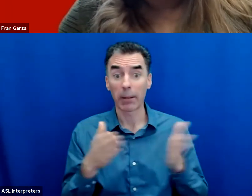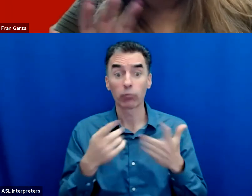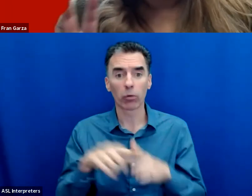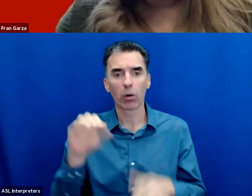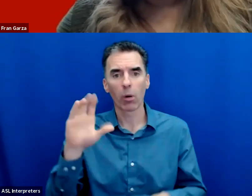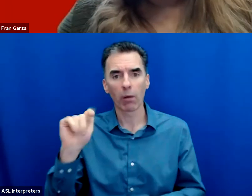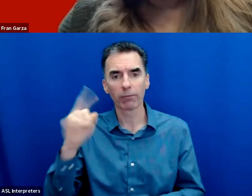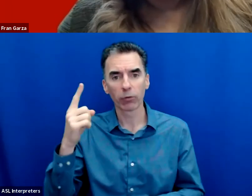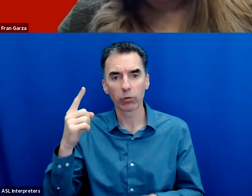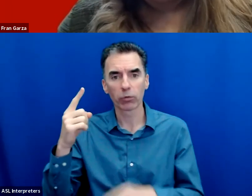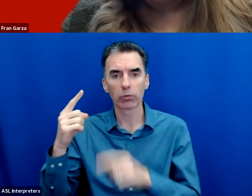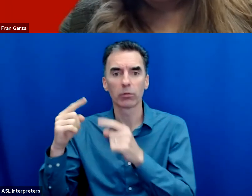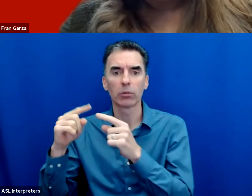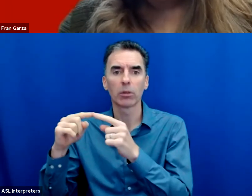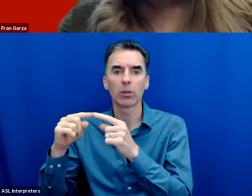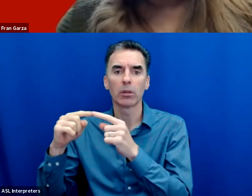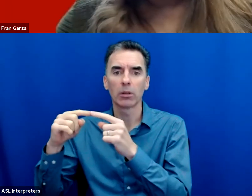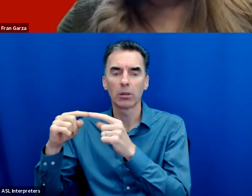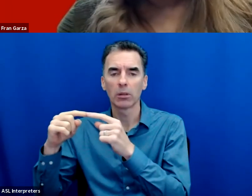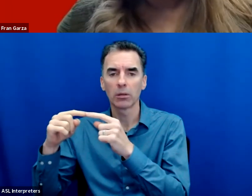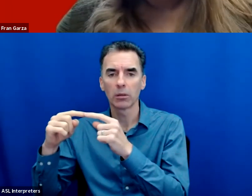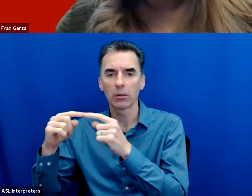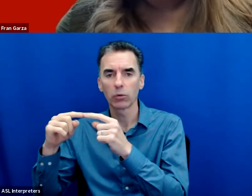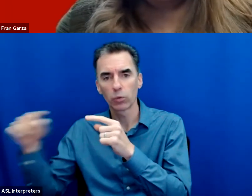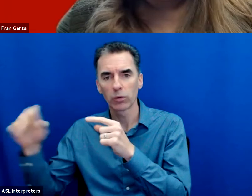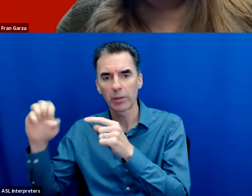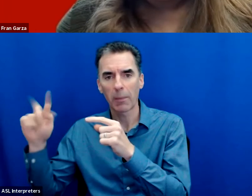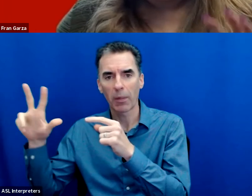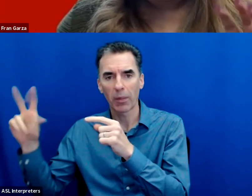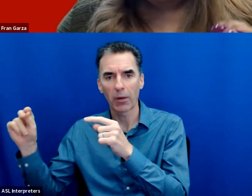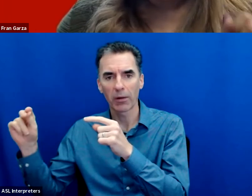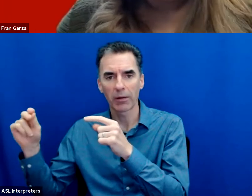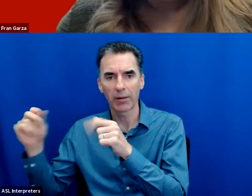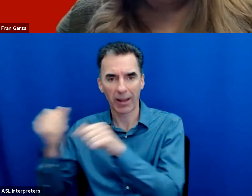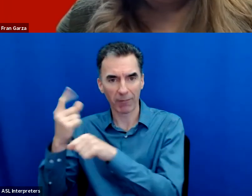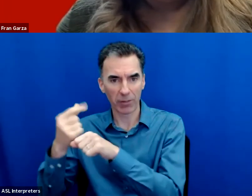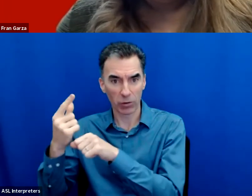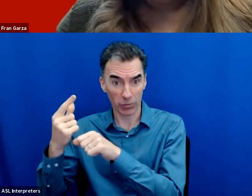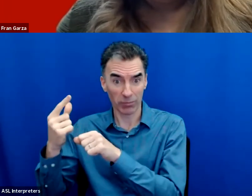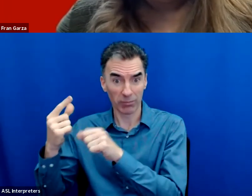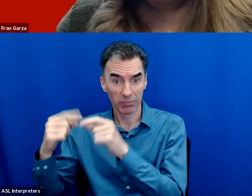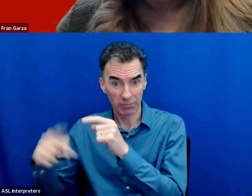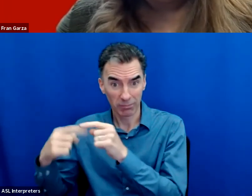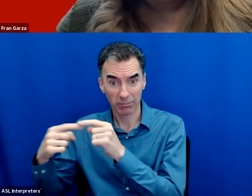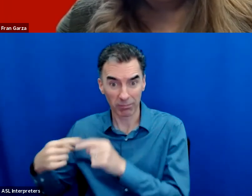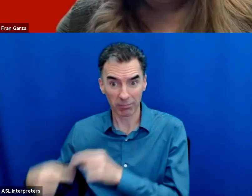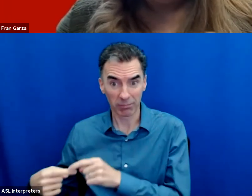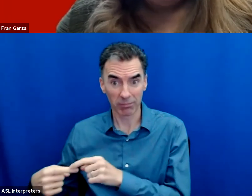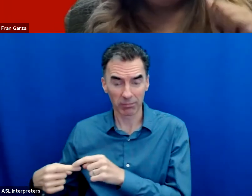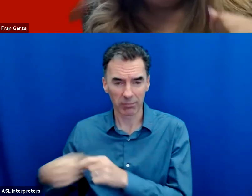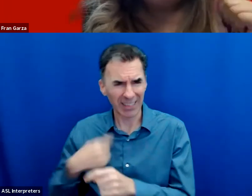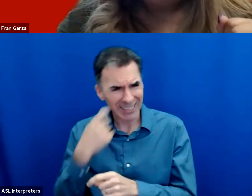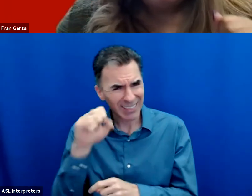October 1st through September 30th of every year. So any plan changes that occur will occur October 1st. I said October 30th, didn't